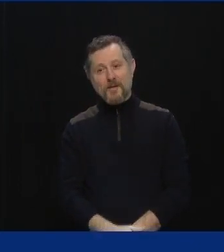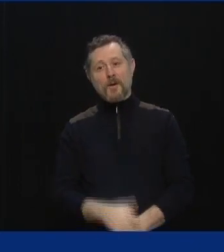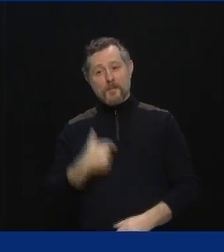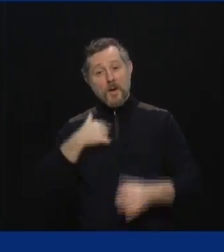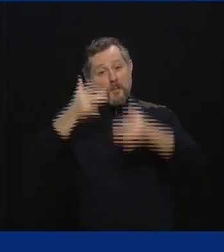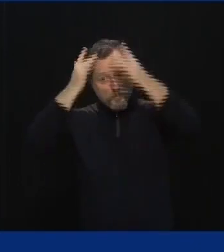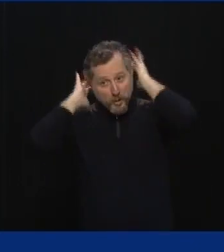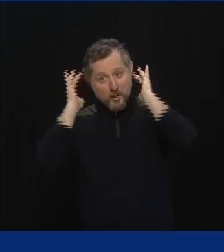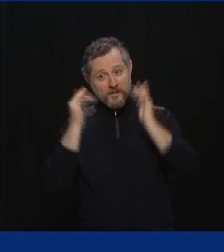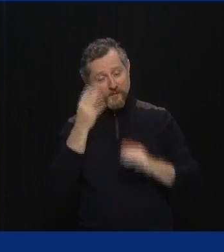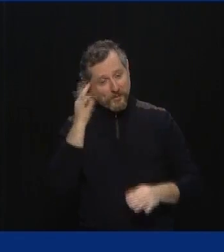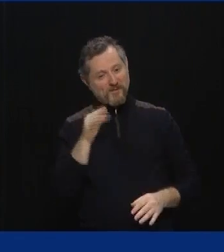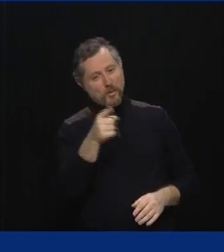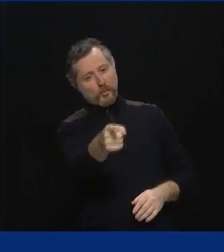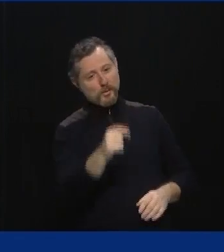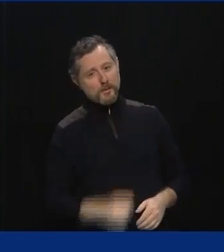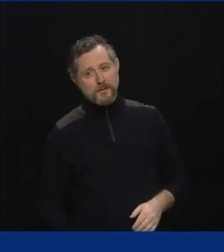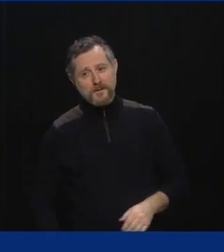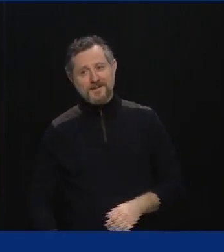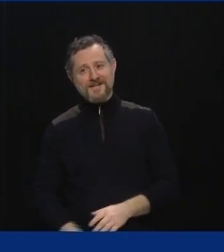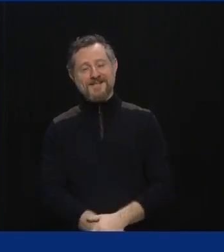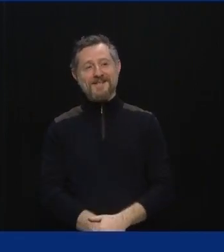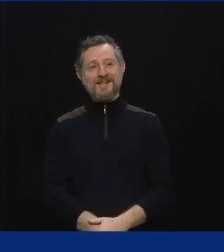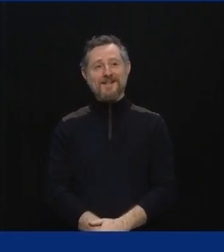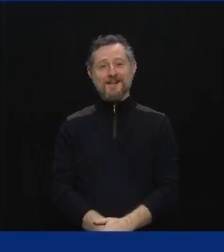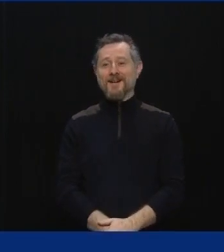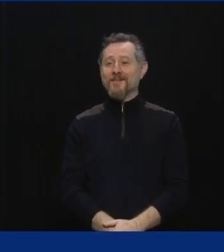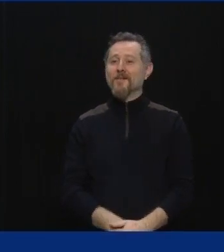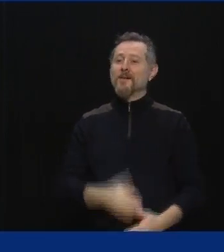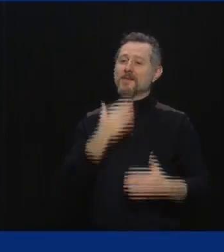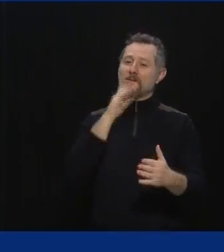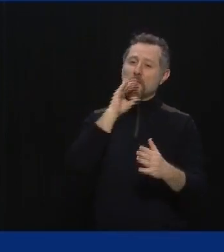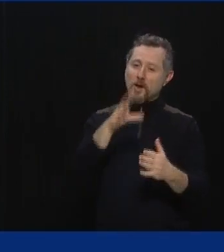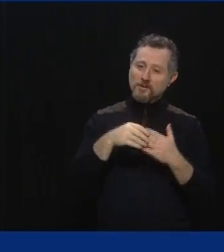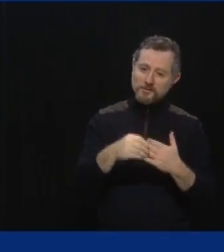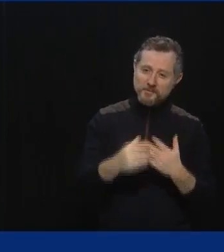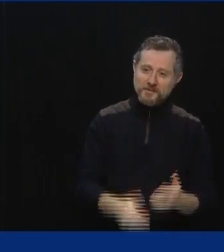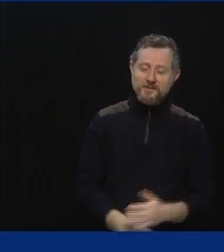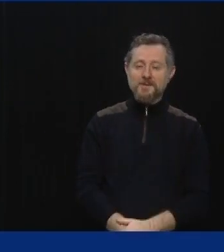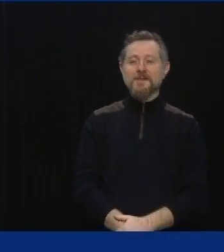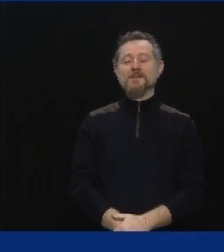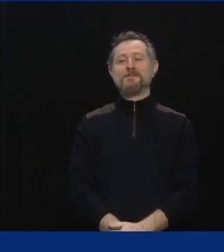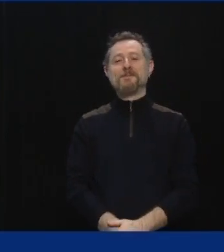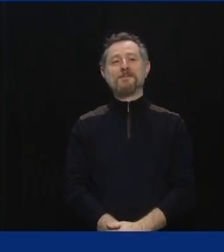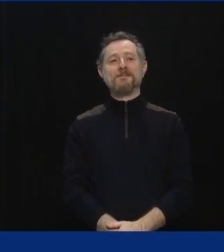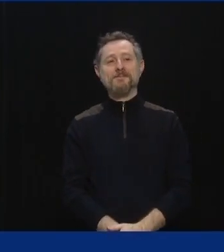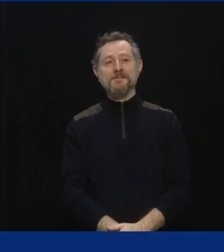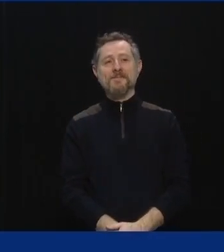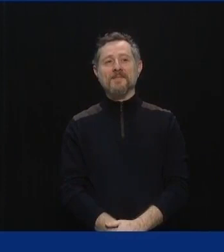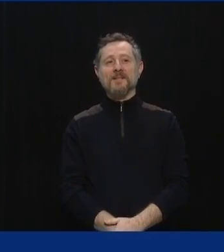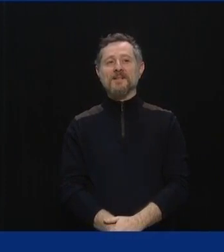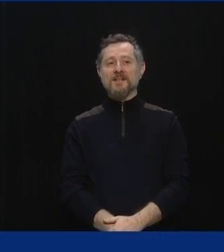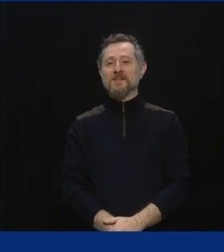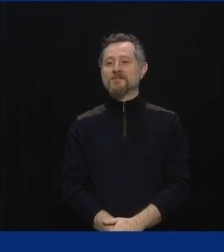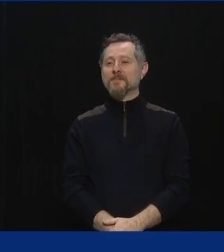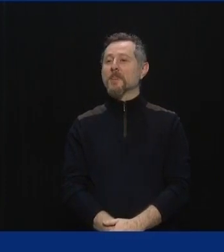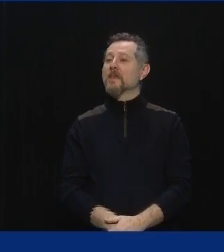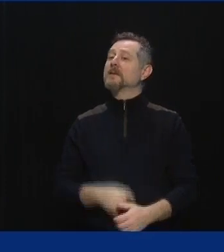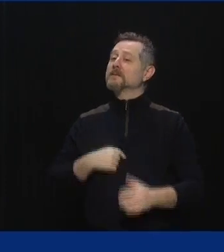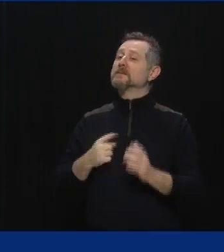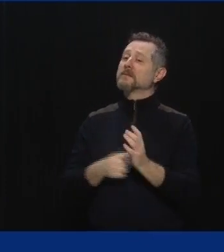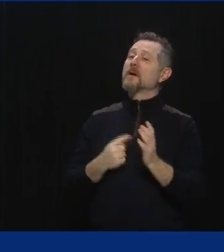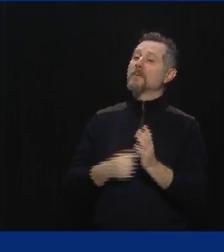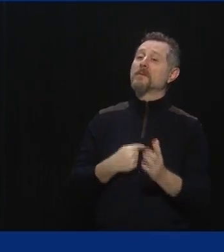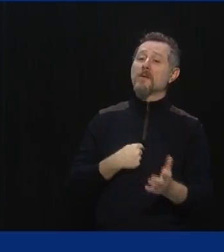you. So I want to thank you for your leadership. And really, sometimes conversations can be